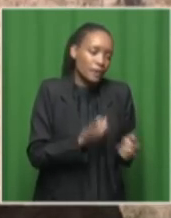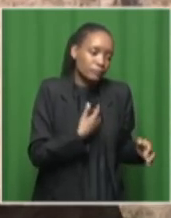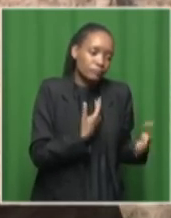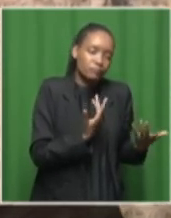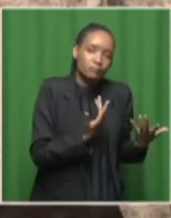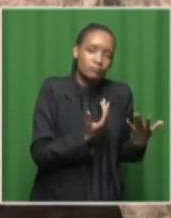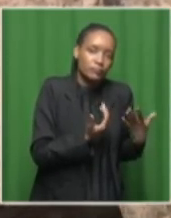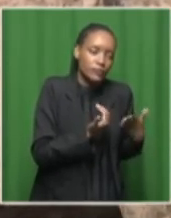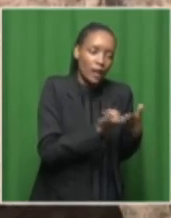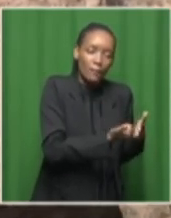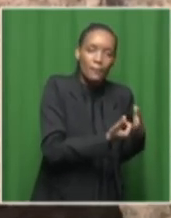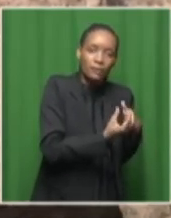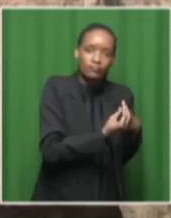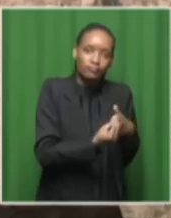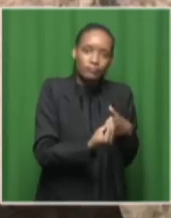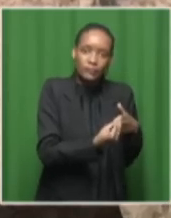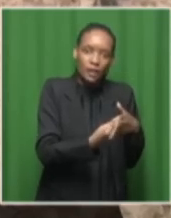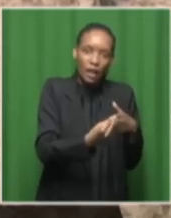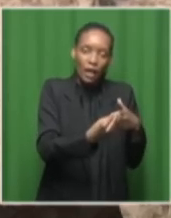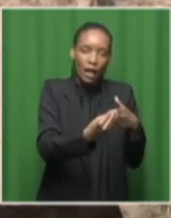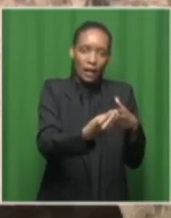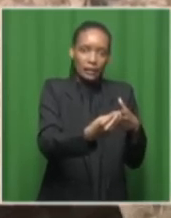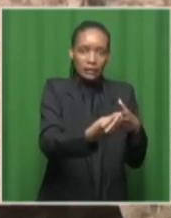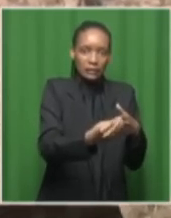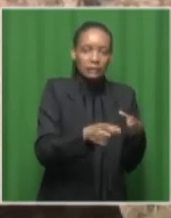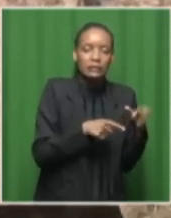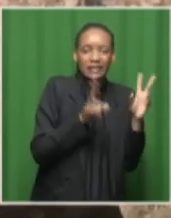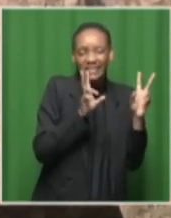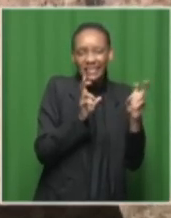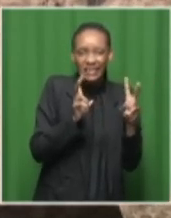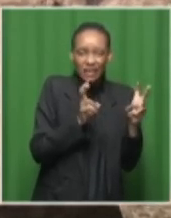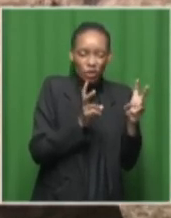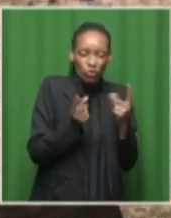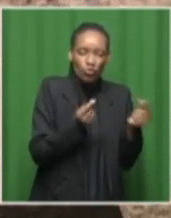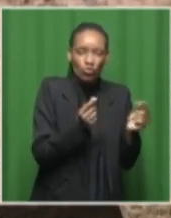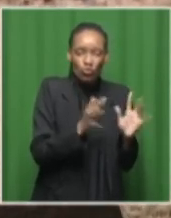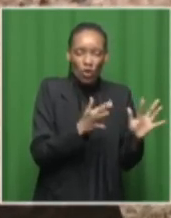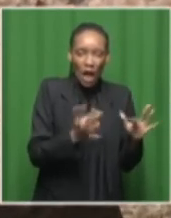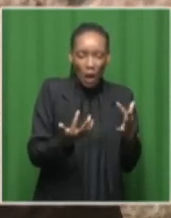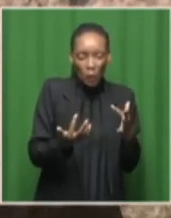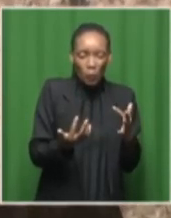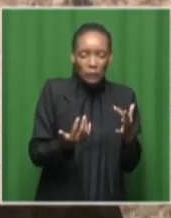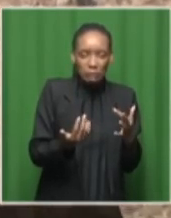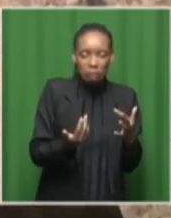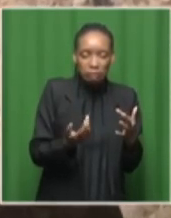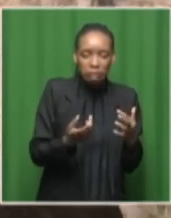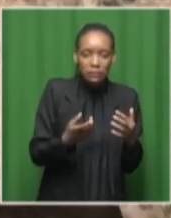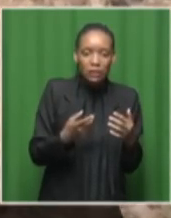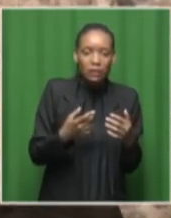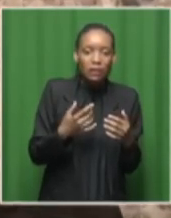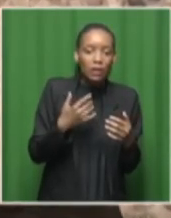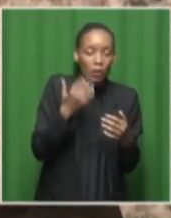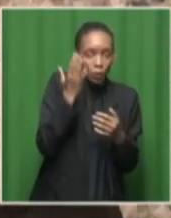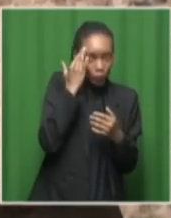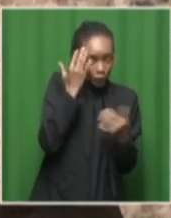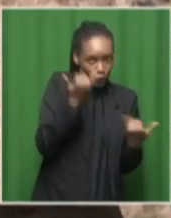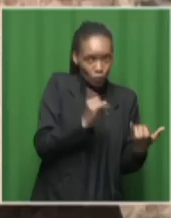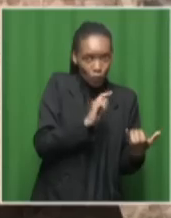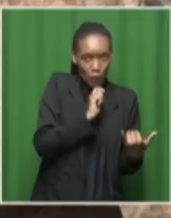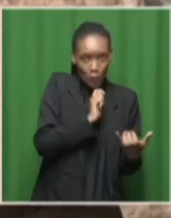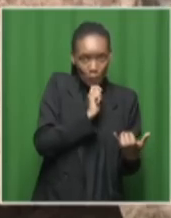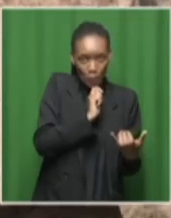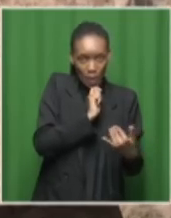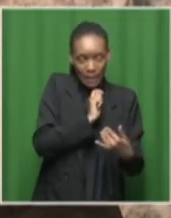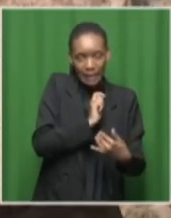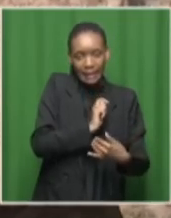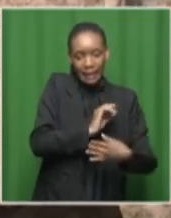guidance as to how this matter will be handled, especially with care. We know that he died early this morning. We are